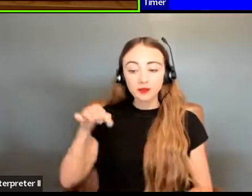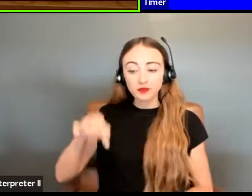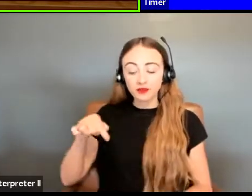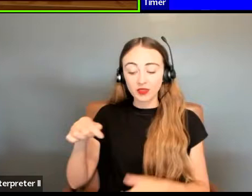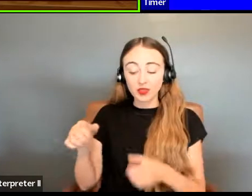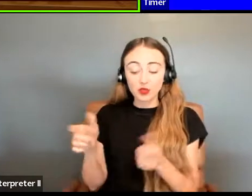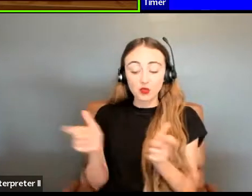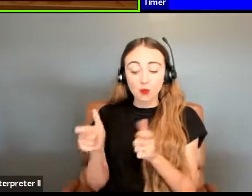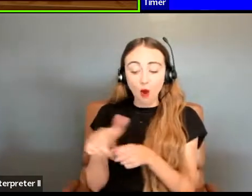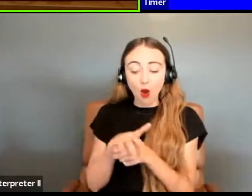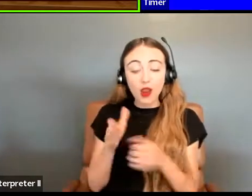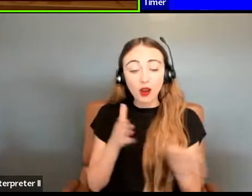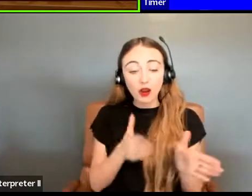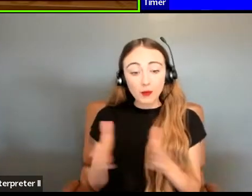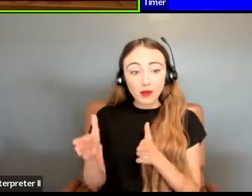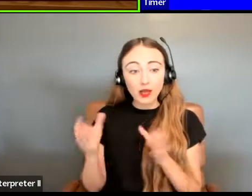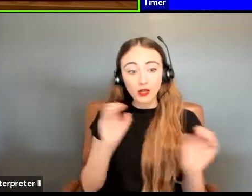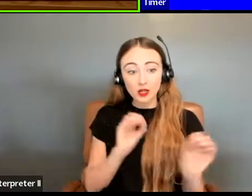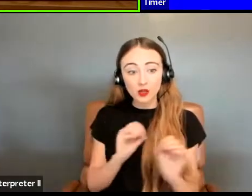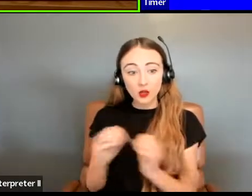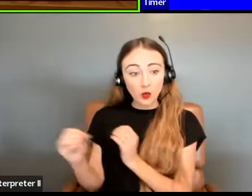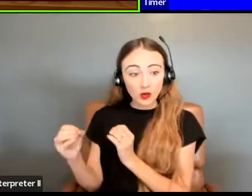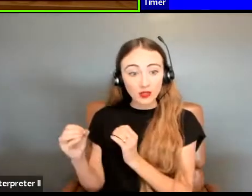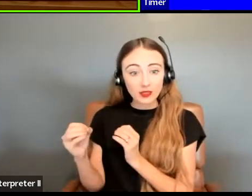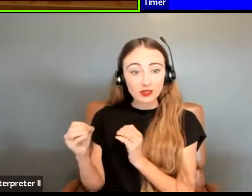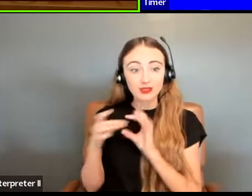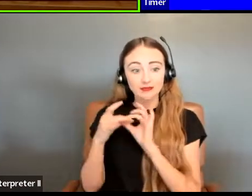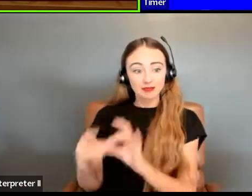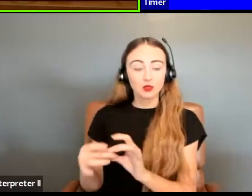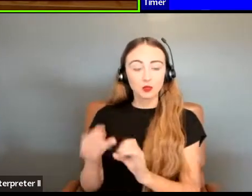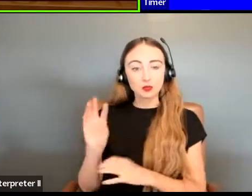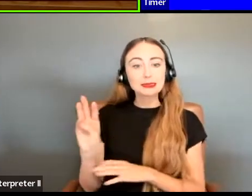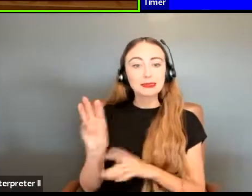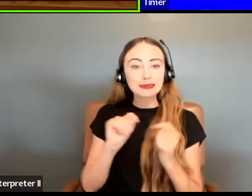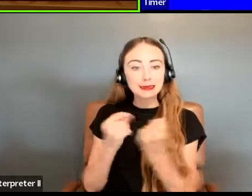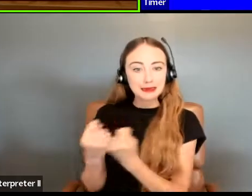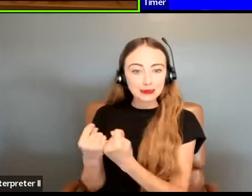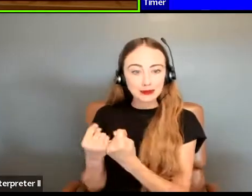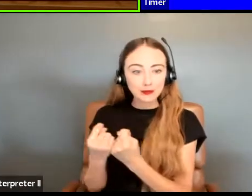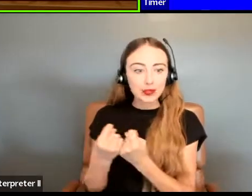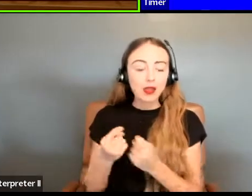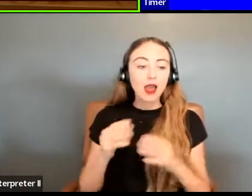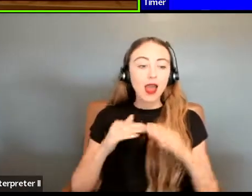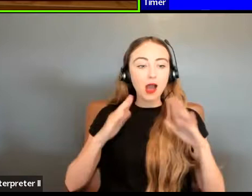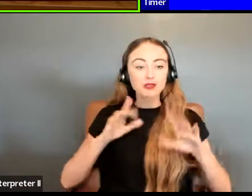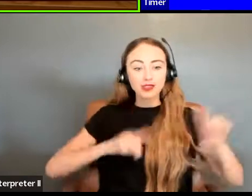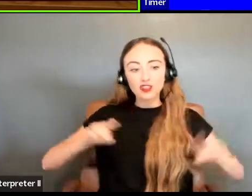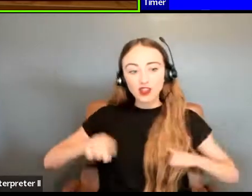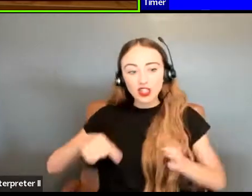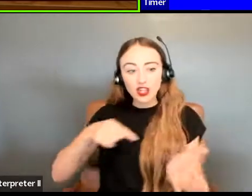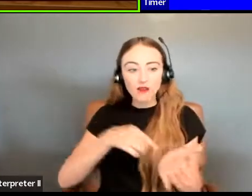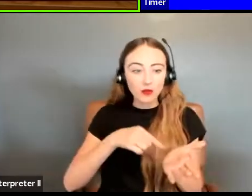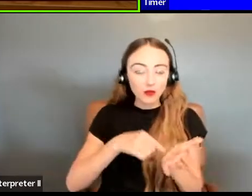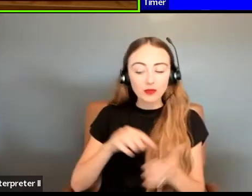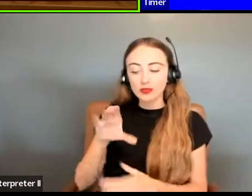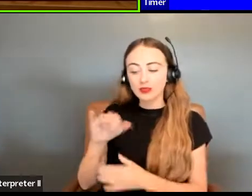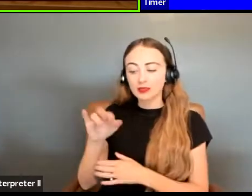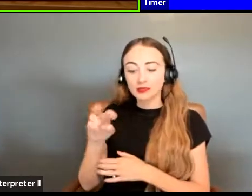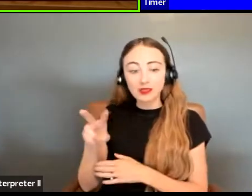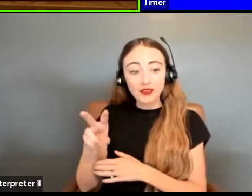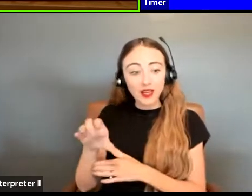Small Area Plan is organized based on 6 themes: housing diversity and affordability, civic